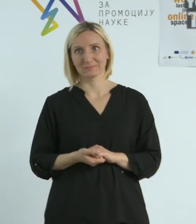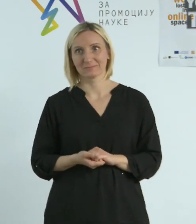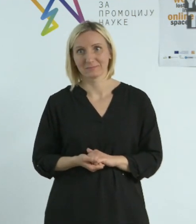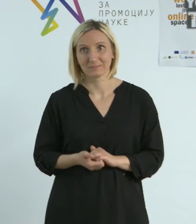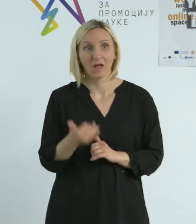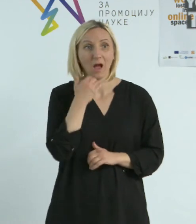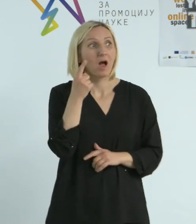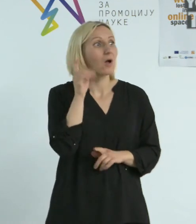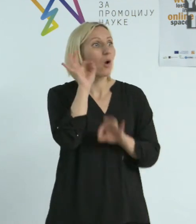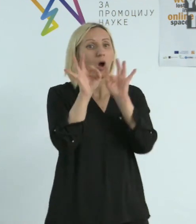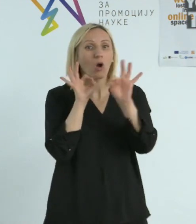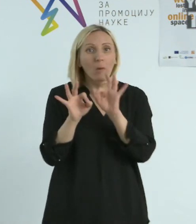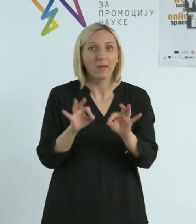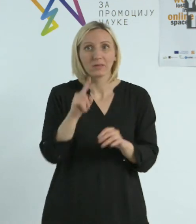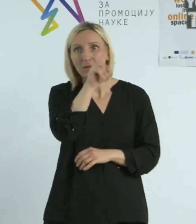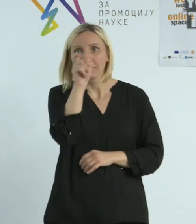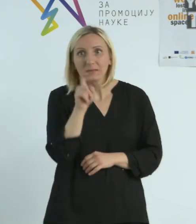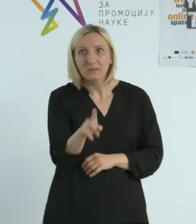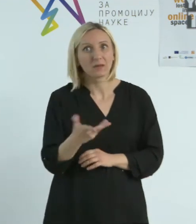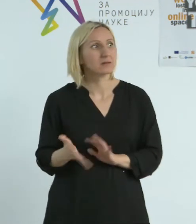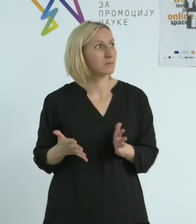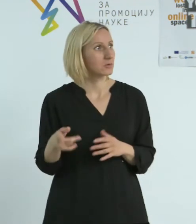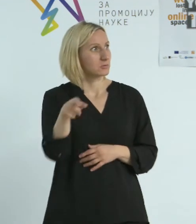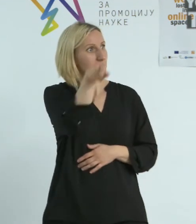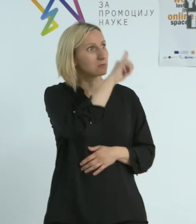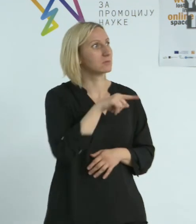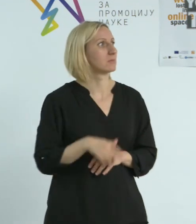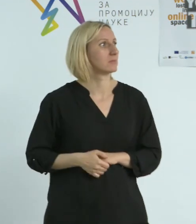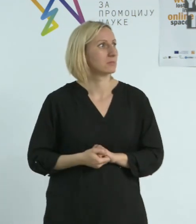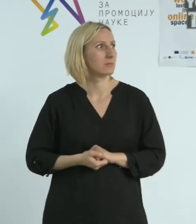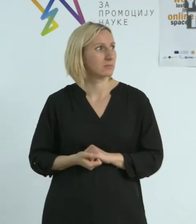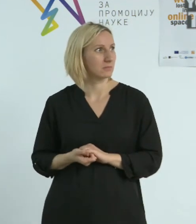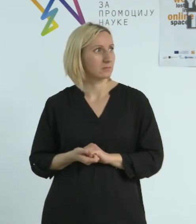if you have some comments or questions, maybe.